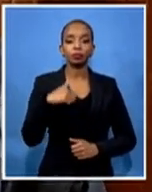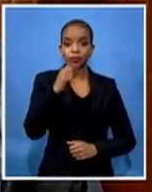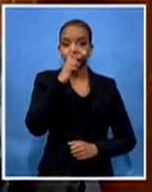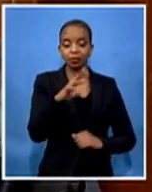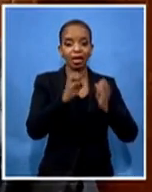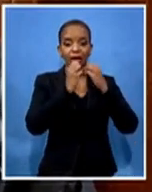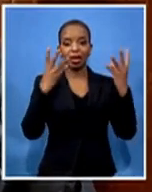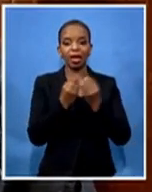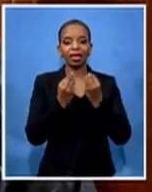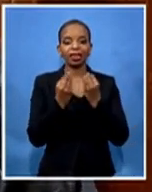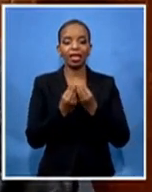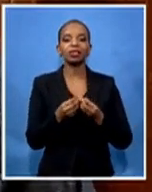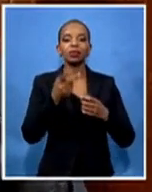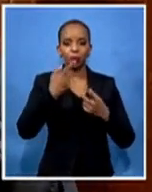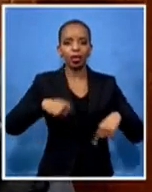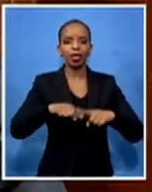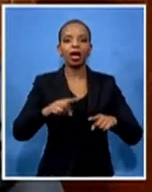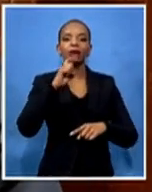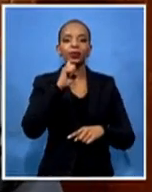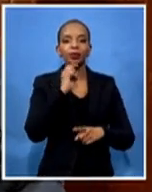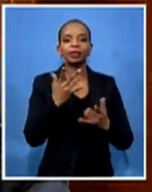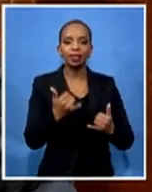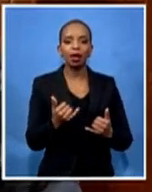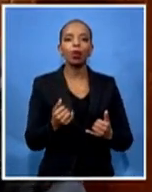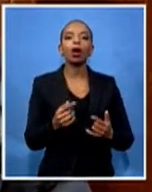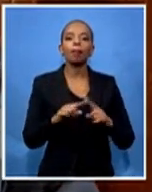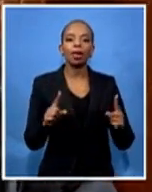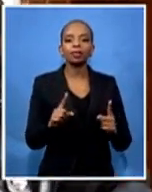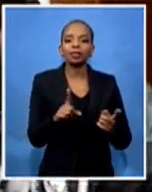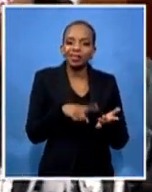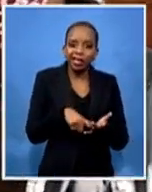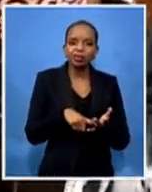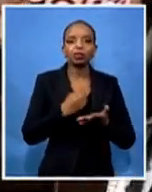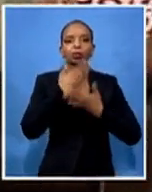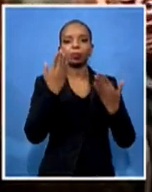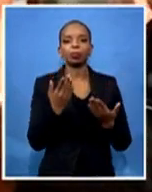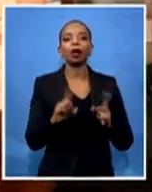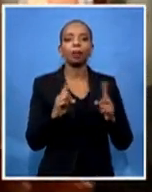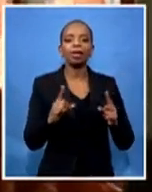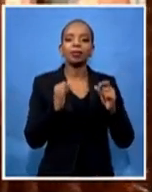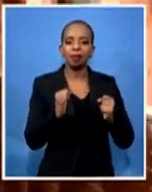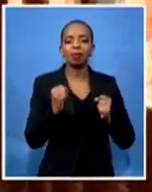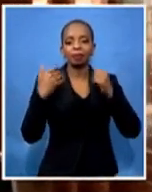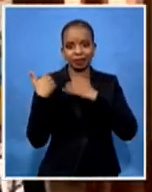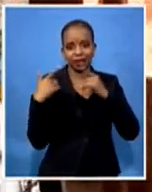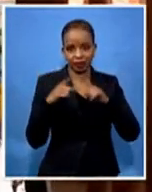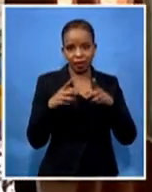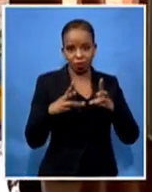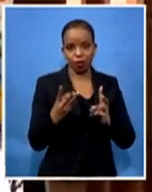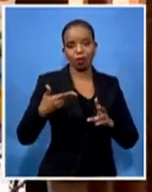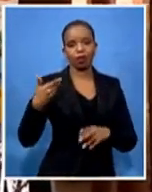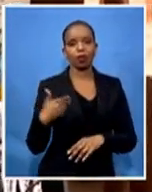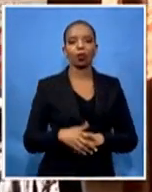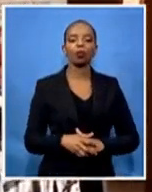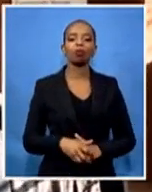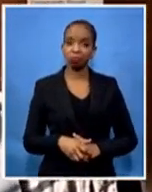them, but still using them as safely as they were before. All right, thank you for your time. Now, Desiree, moving on from Senzo, I have